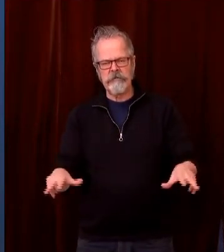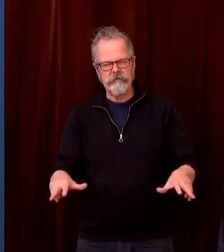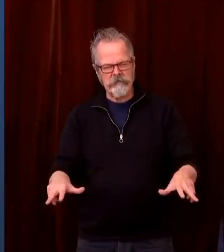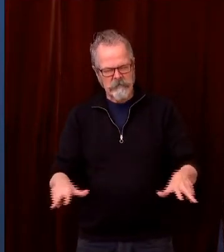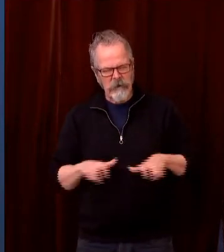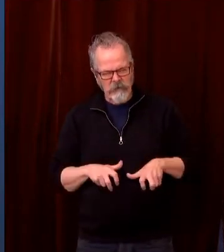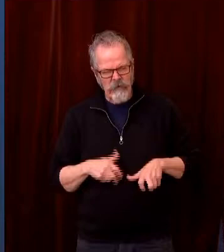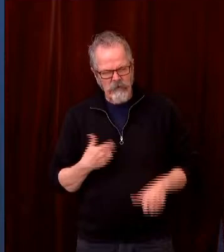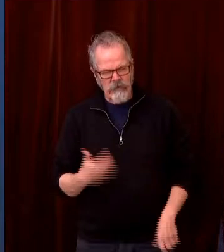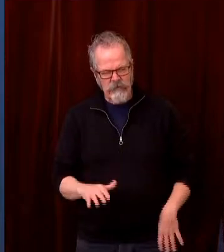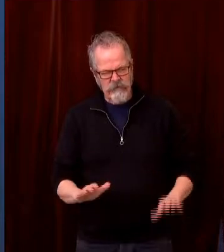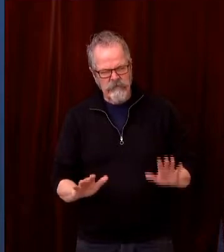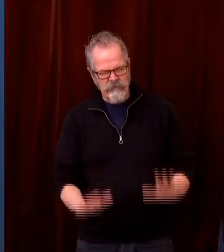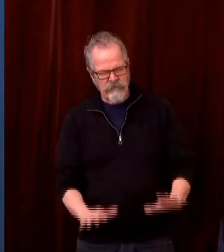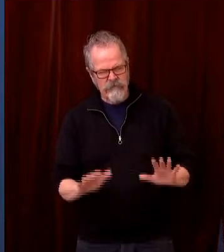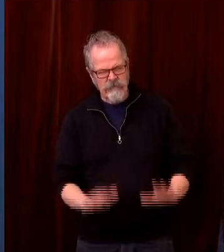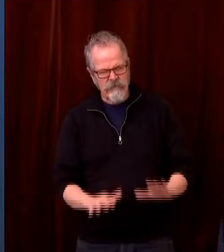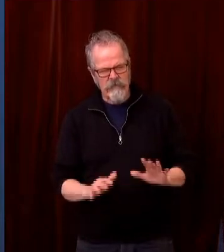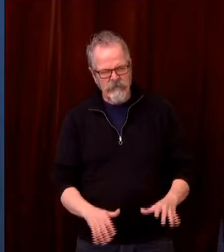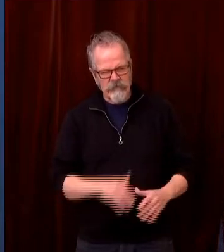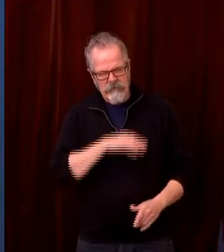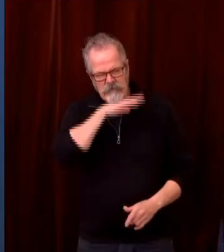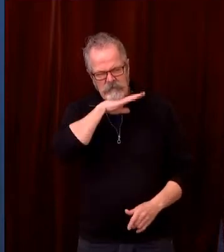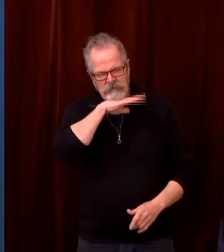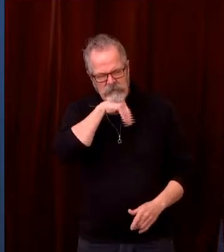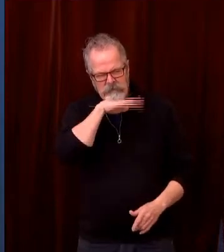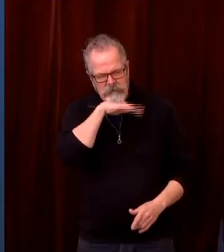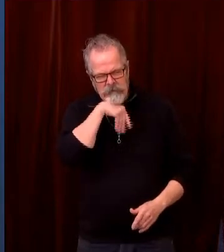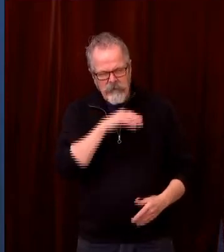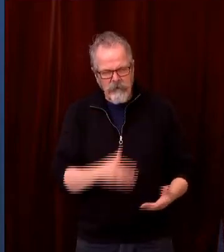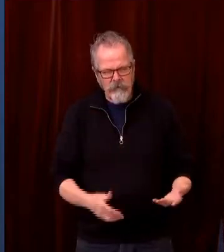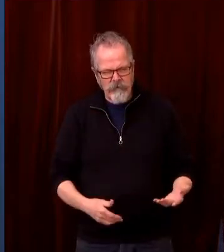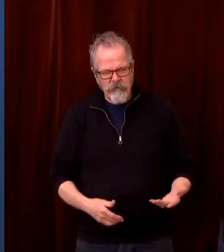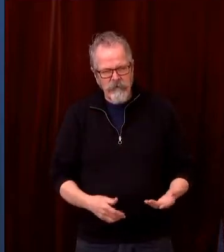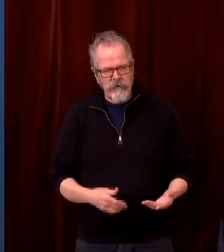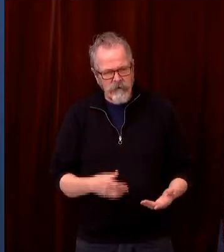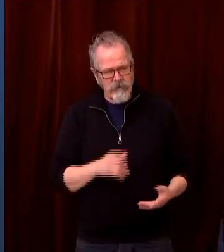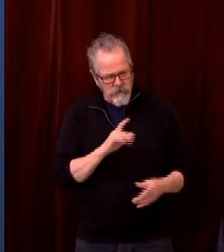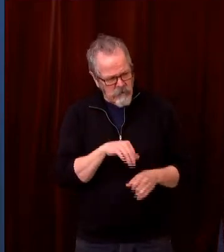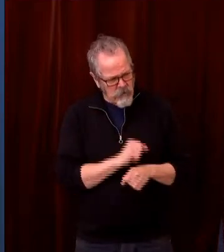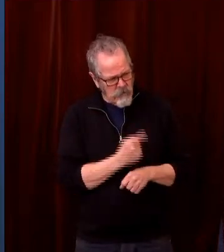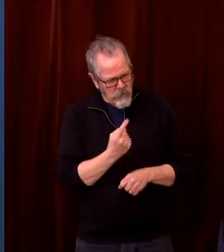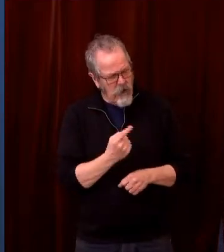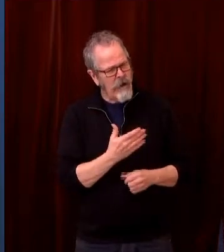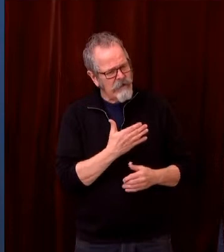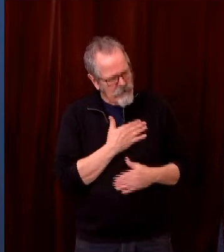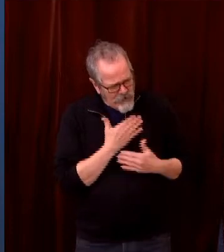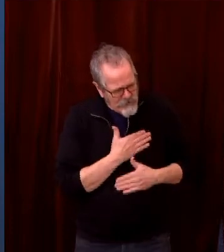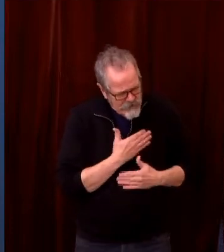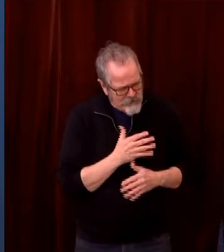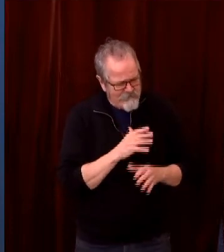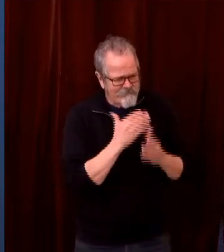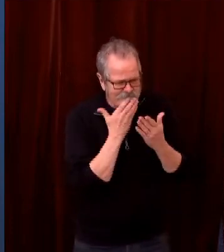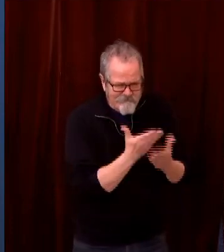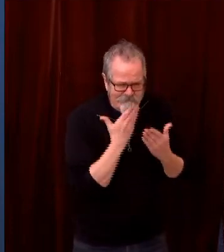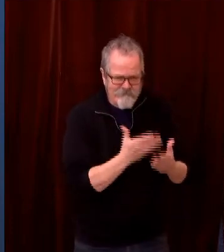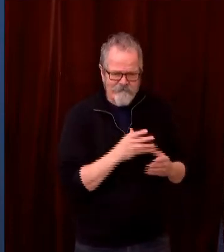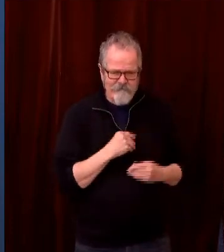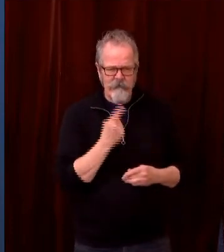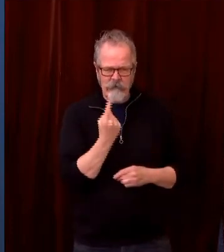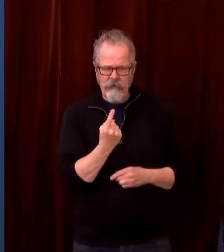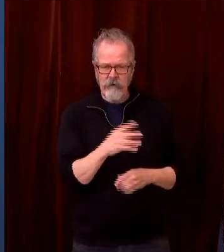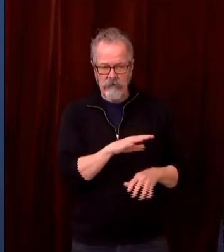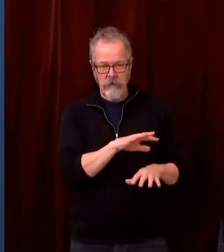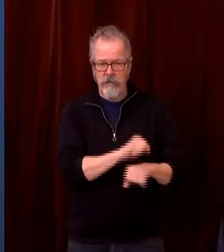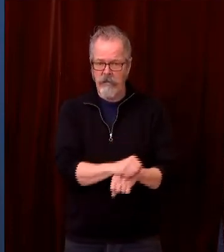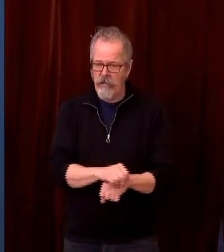appointment, accept it and don't clog up the system denying somebody else a life-saving